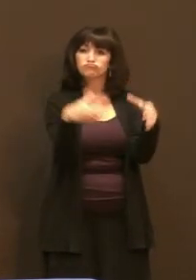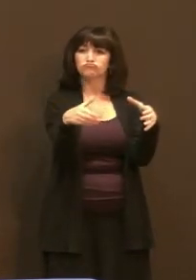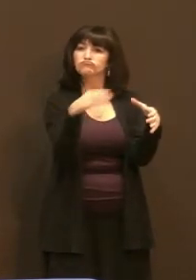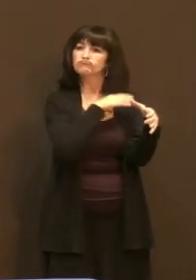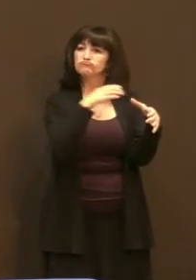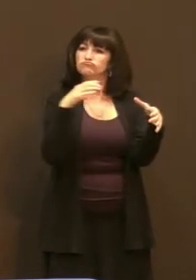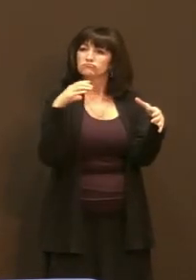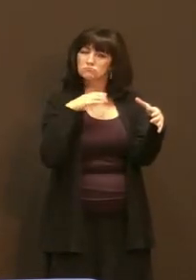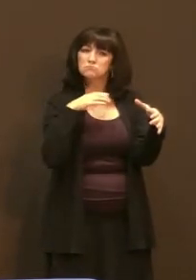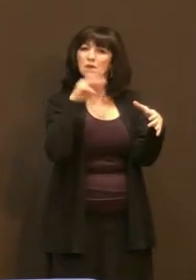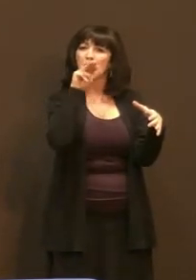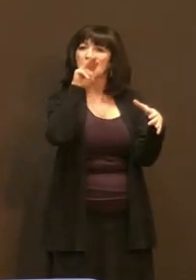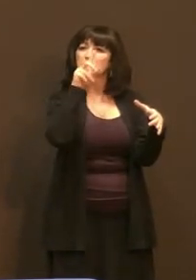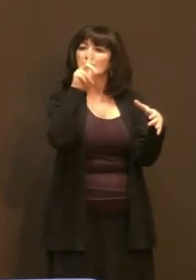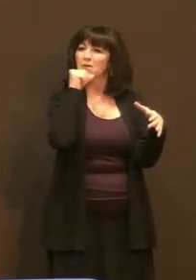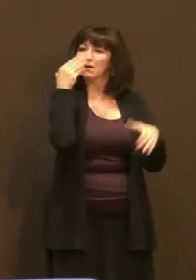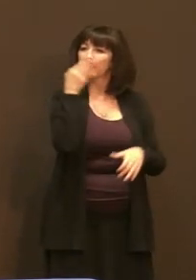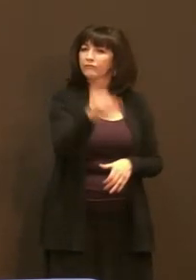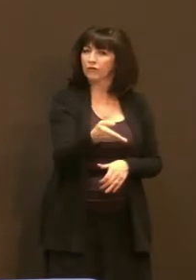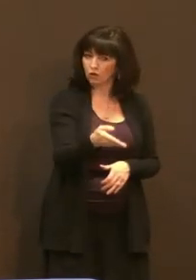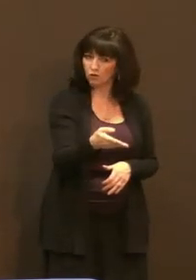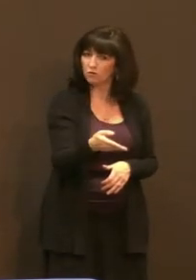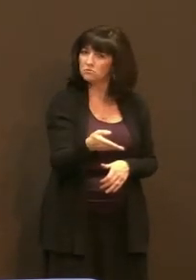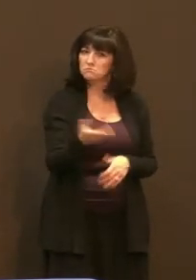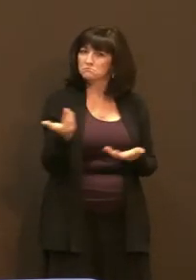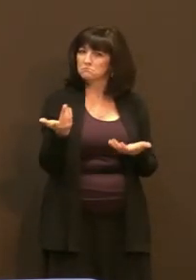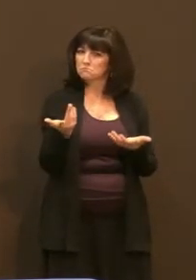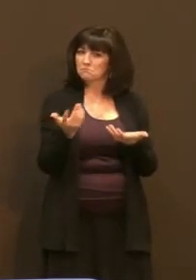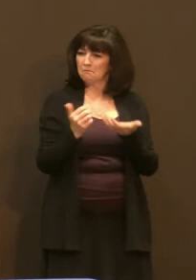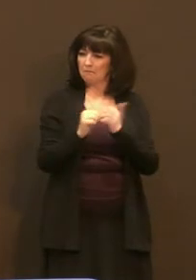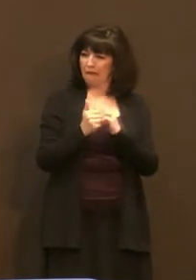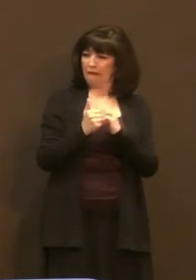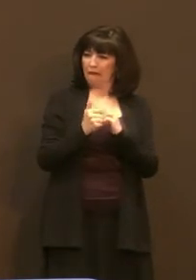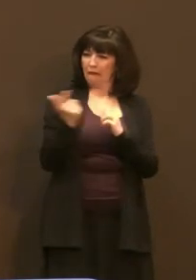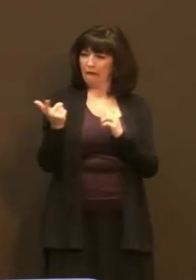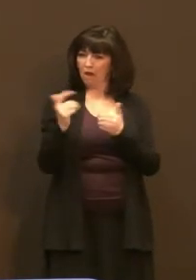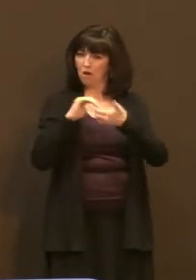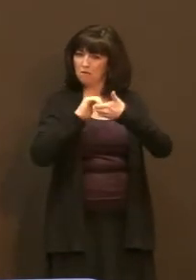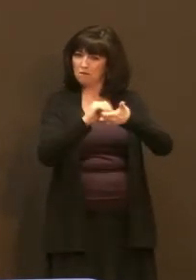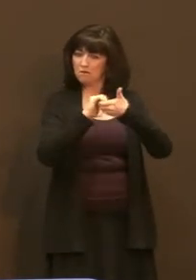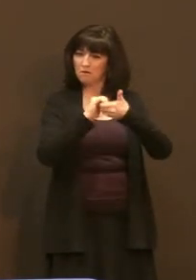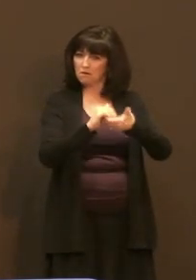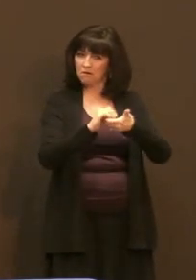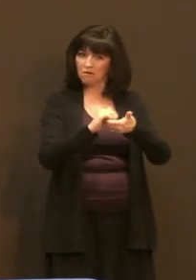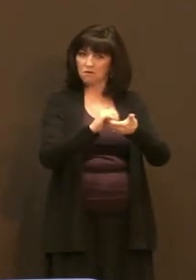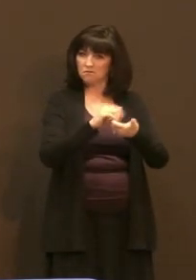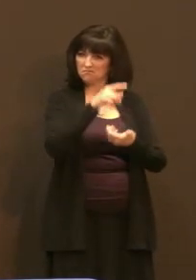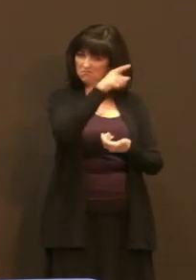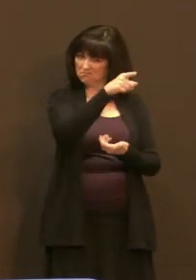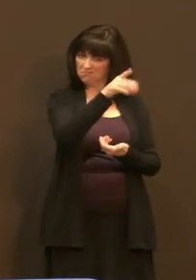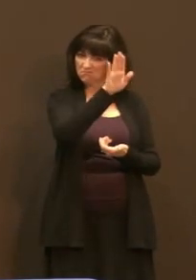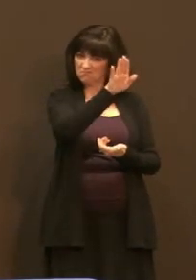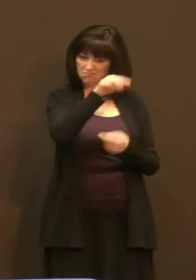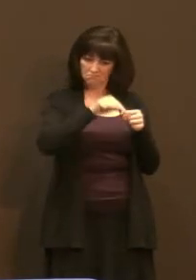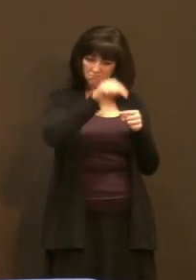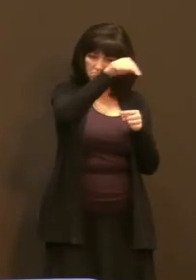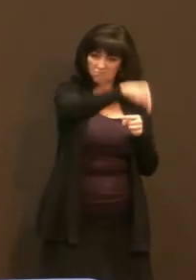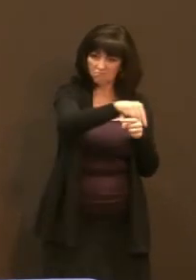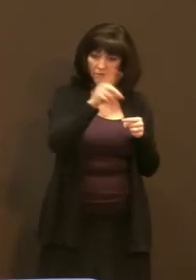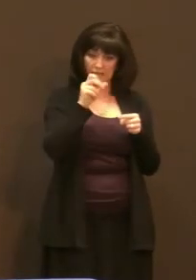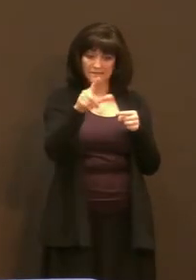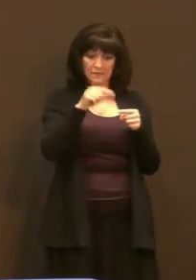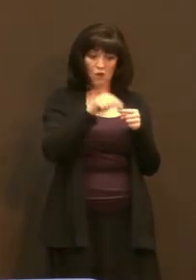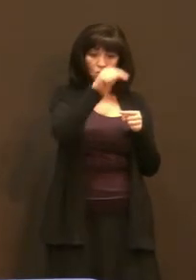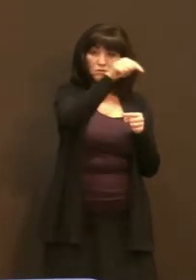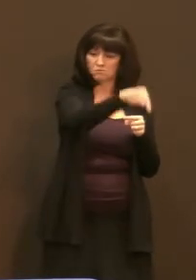which borders so closely, on the reopening of the state's economy? Yeah, I try to keep in touch with Governor Hogan. He's wearing two